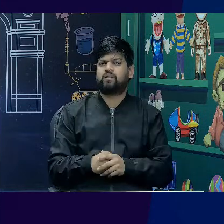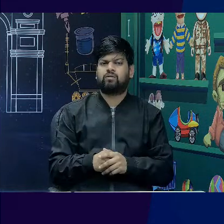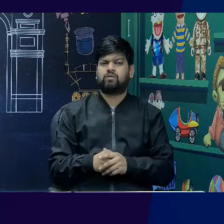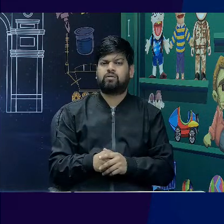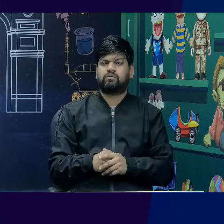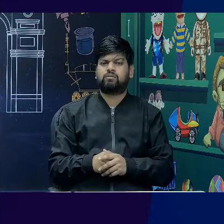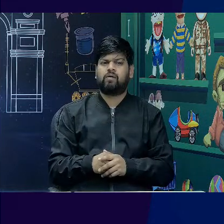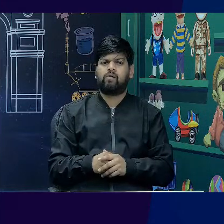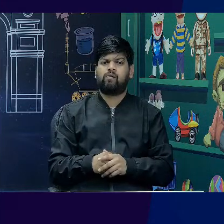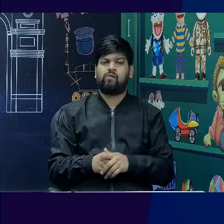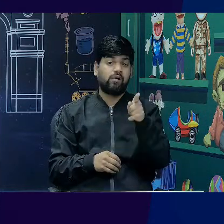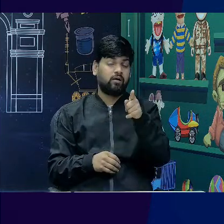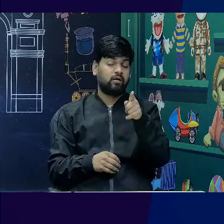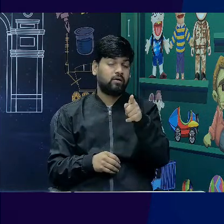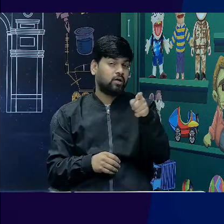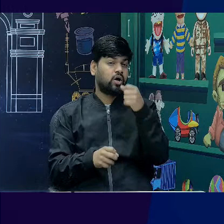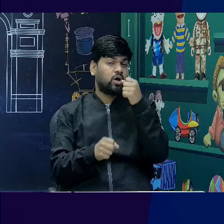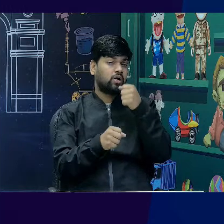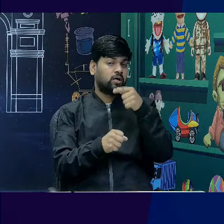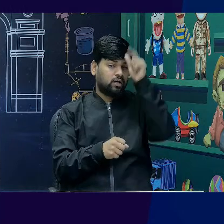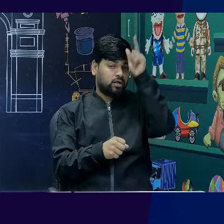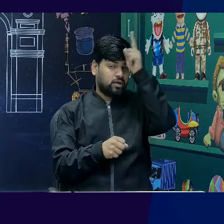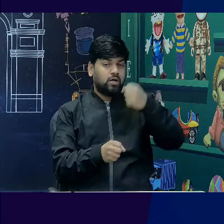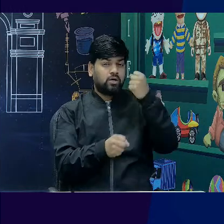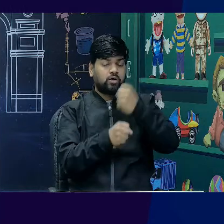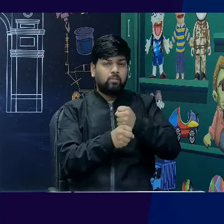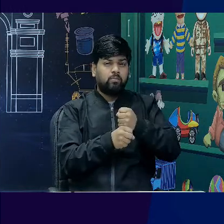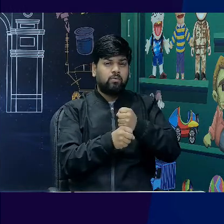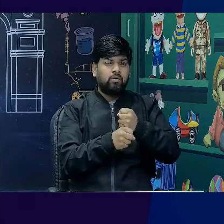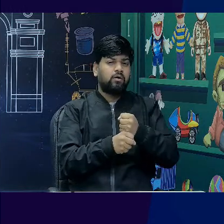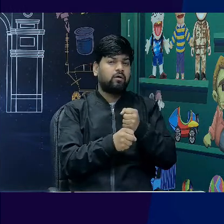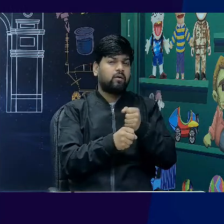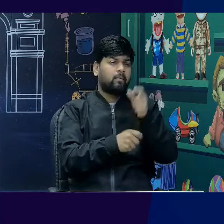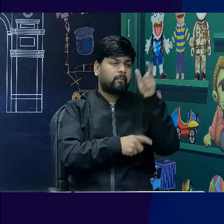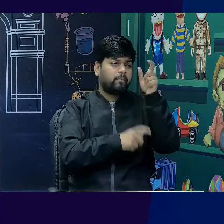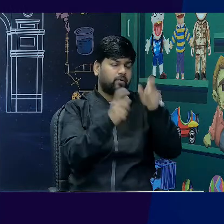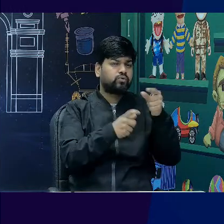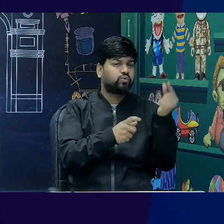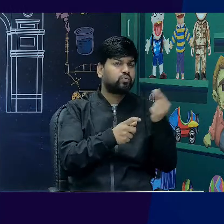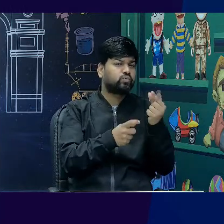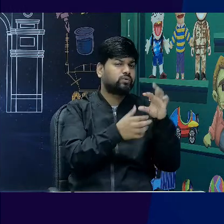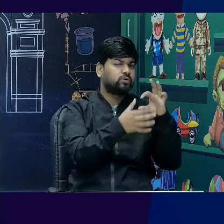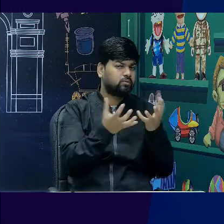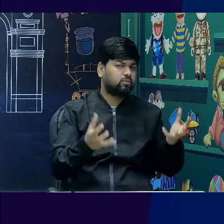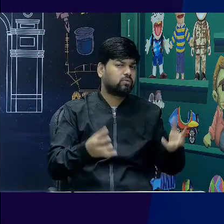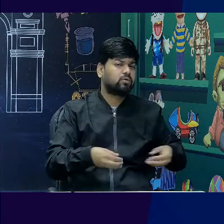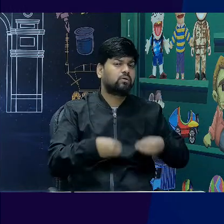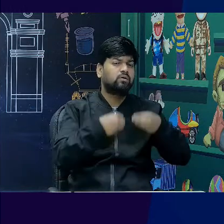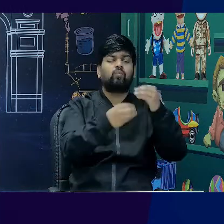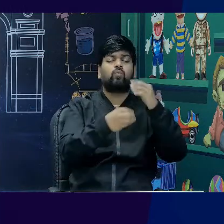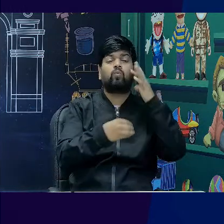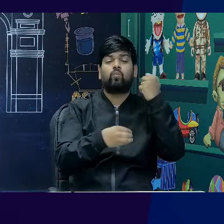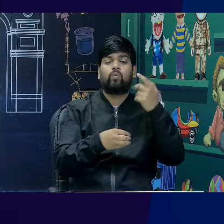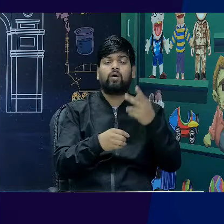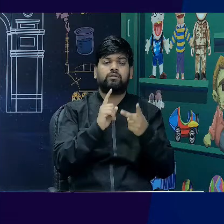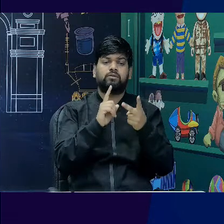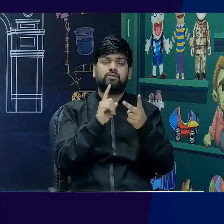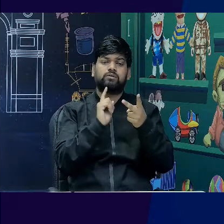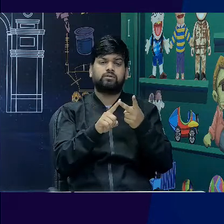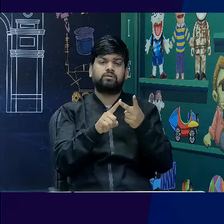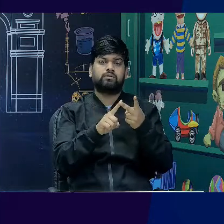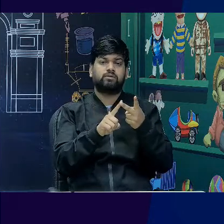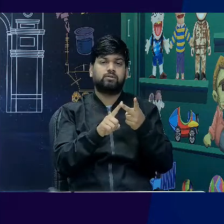provided by the government? The second is, differentiate between revenue expenditure and capital expenditure. The third